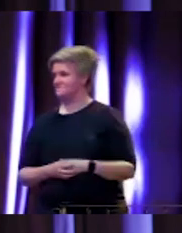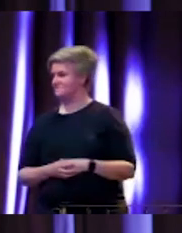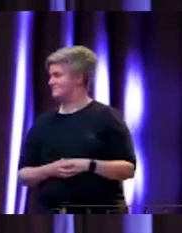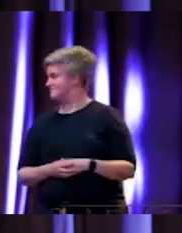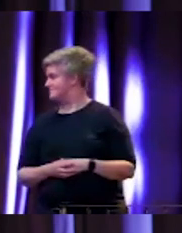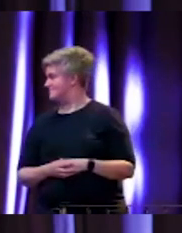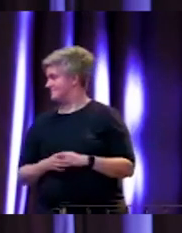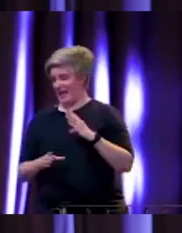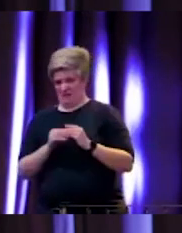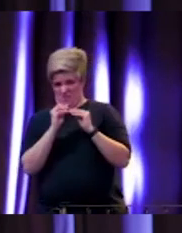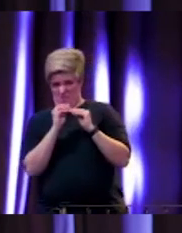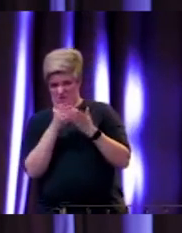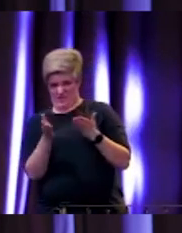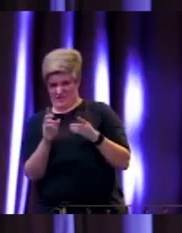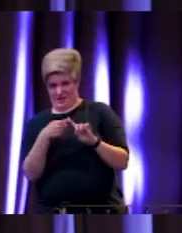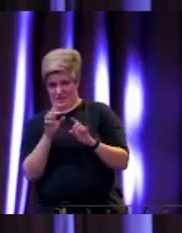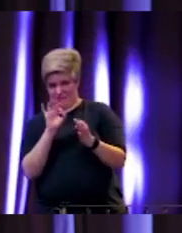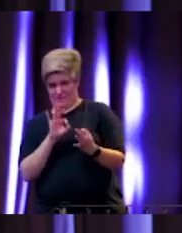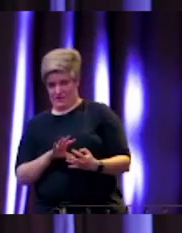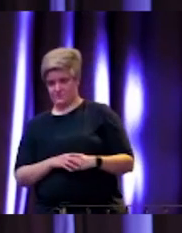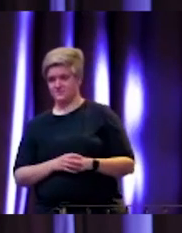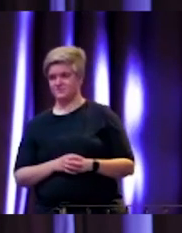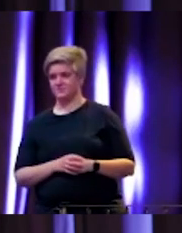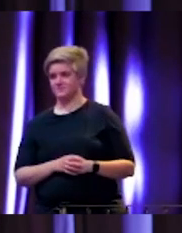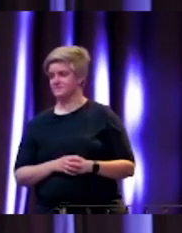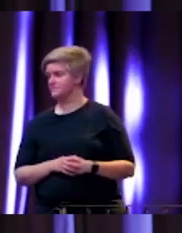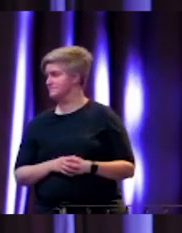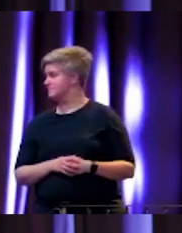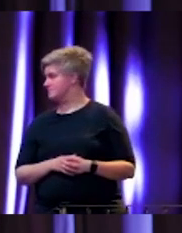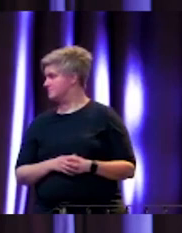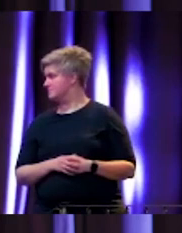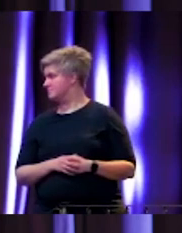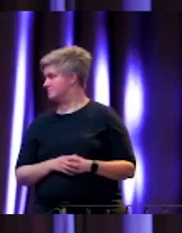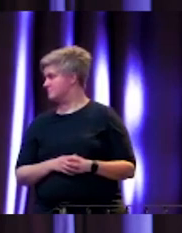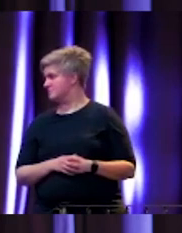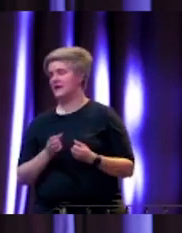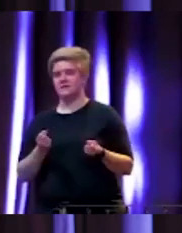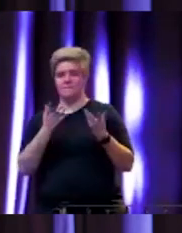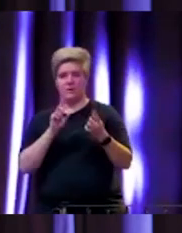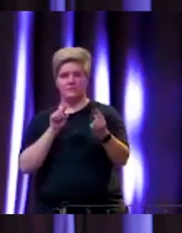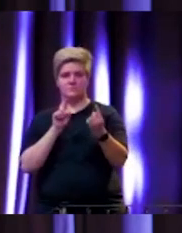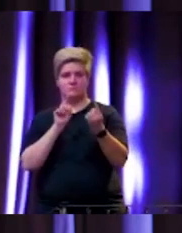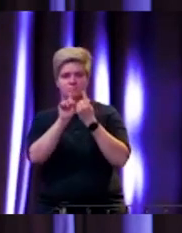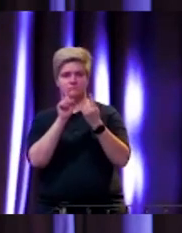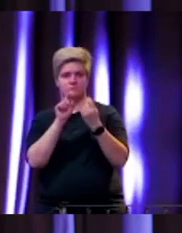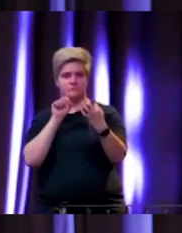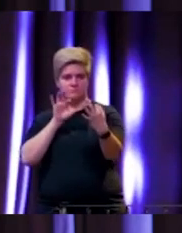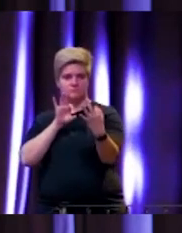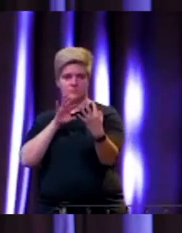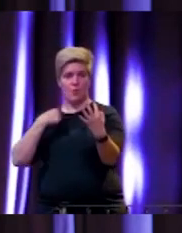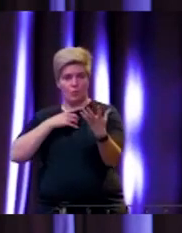I'll add one more thing about feedback. It's a multi-way street, right? We want